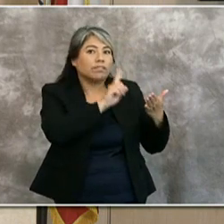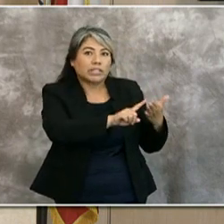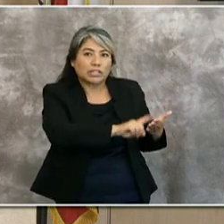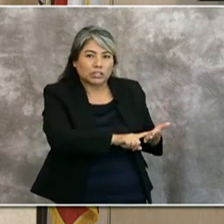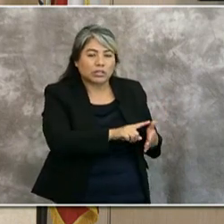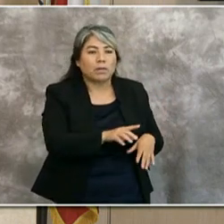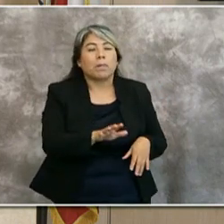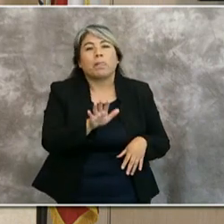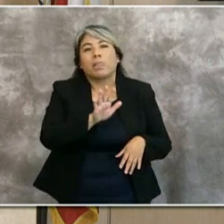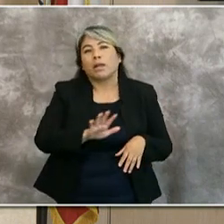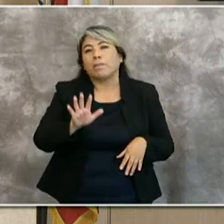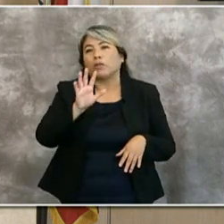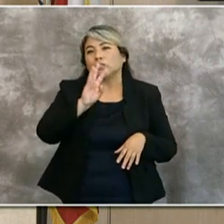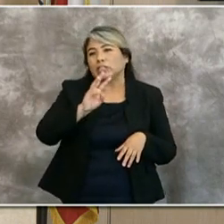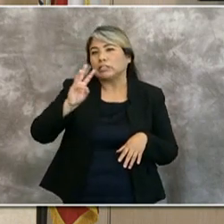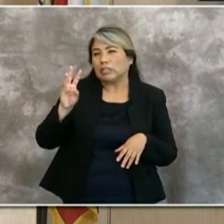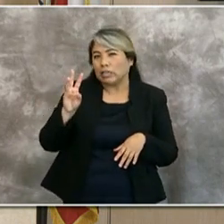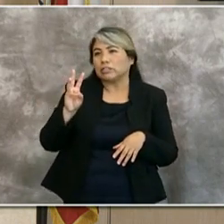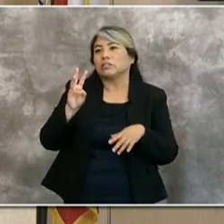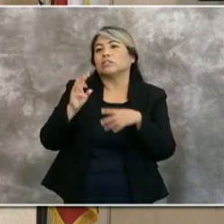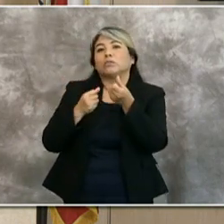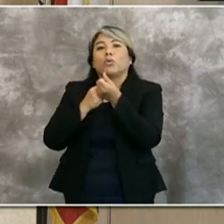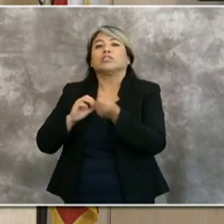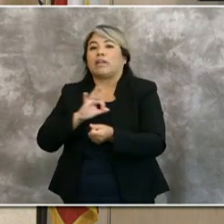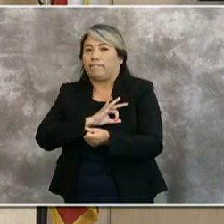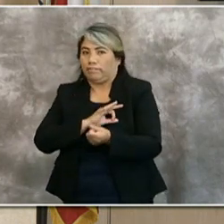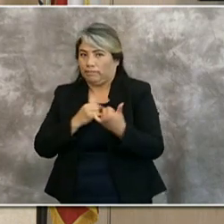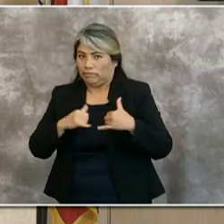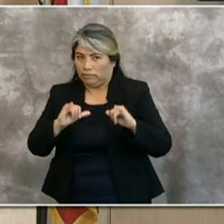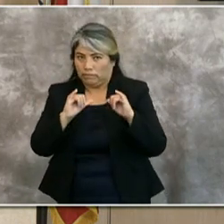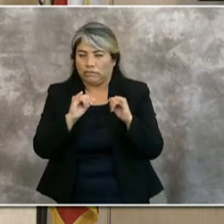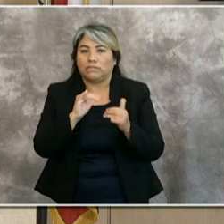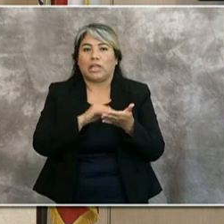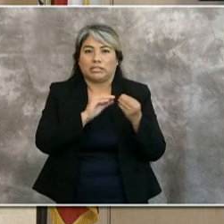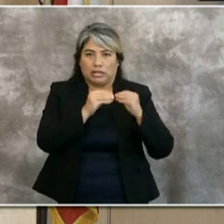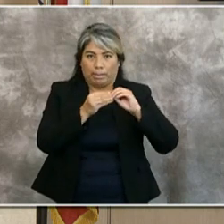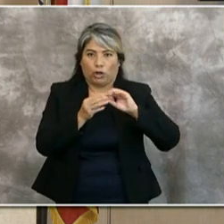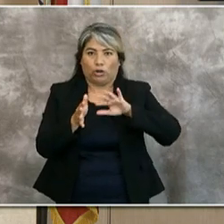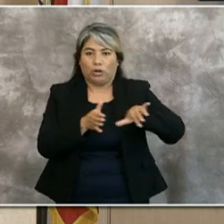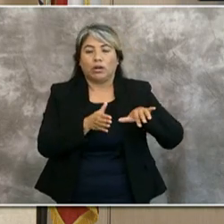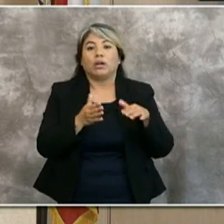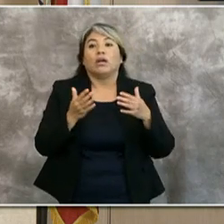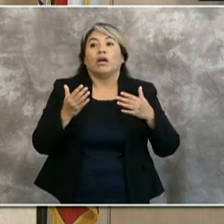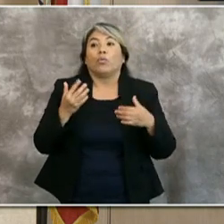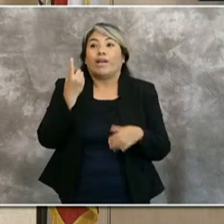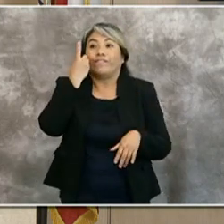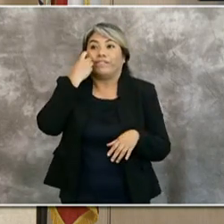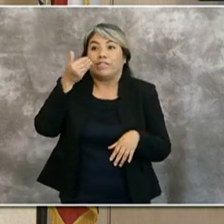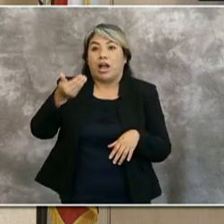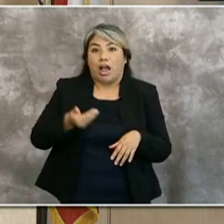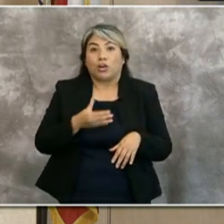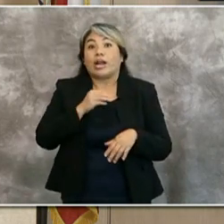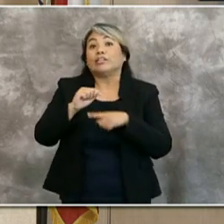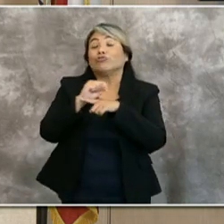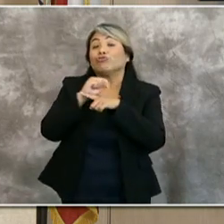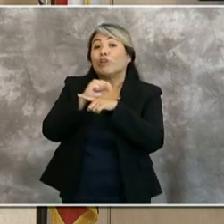about 66 are the support, remaining are support staff. We have currently hired and in training